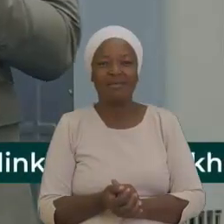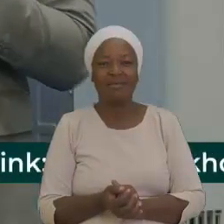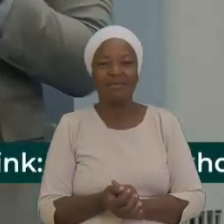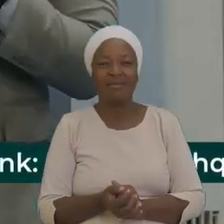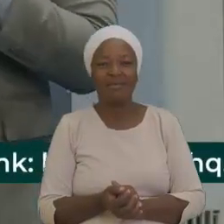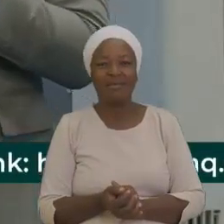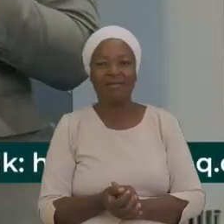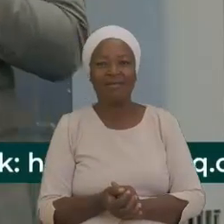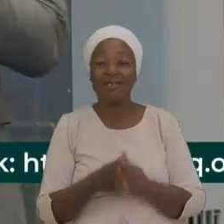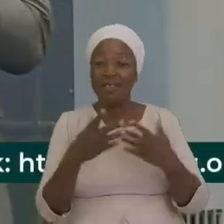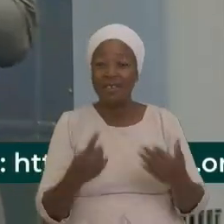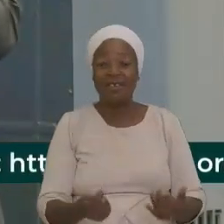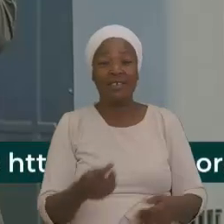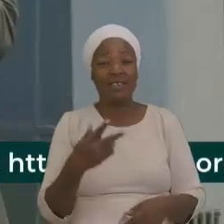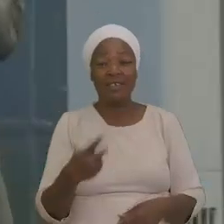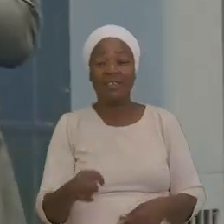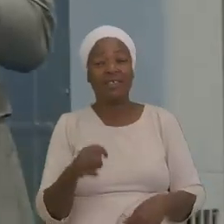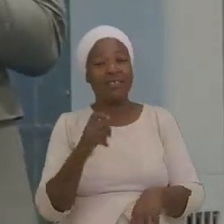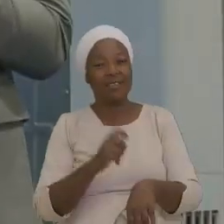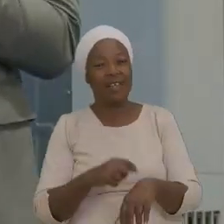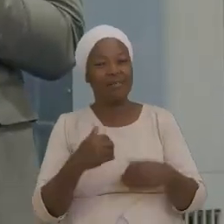The time has come.